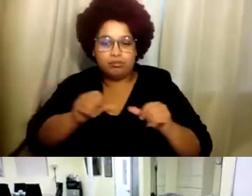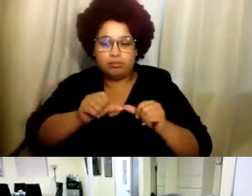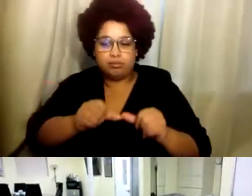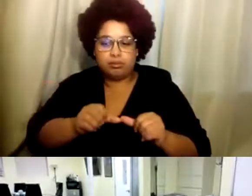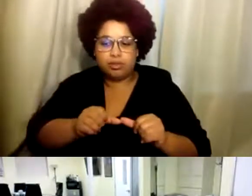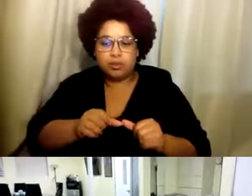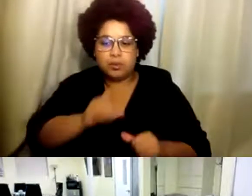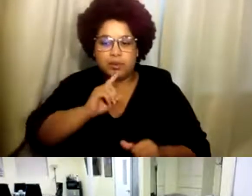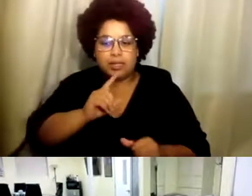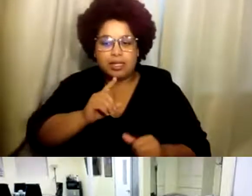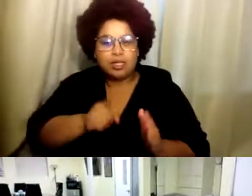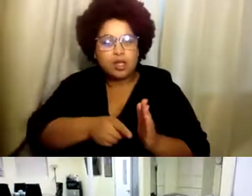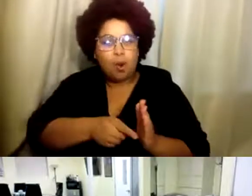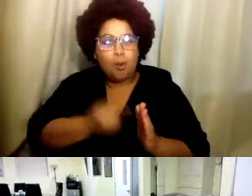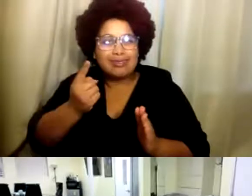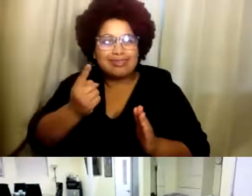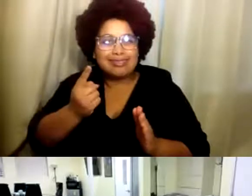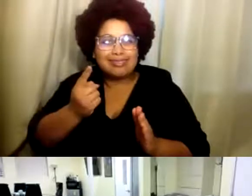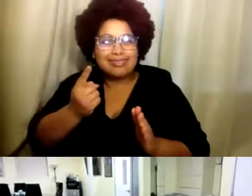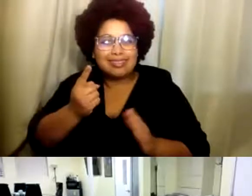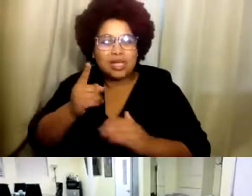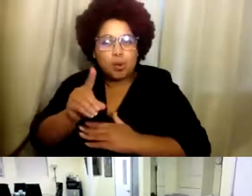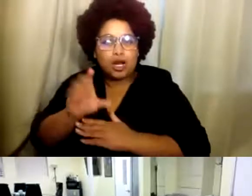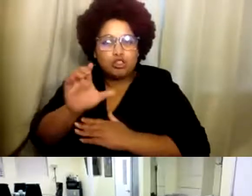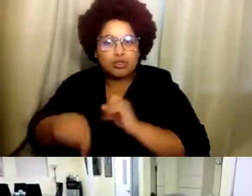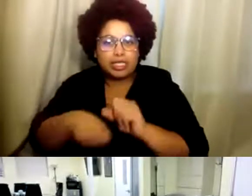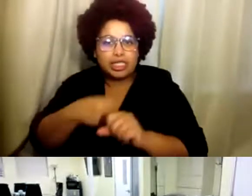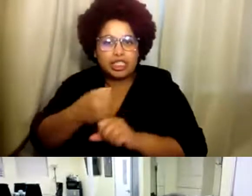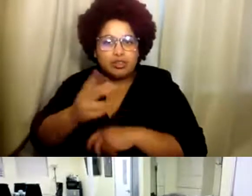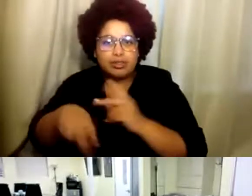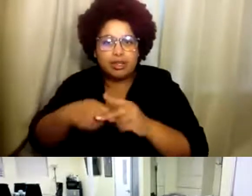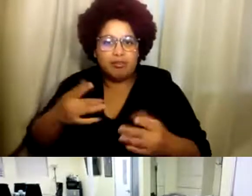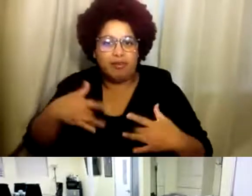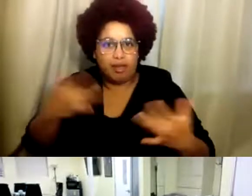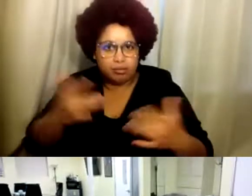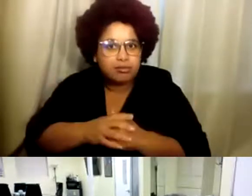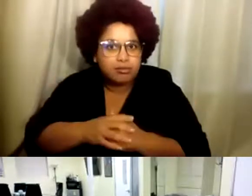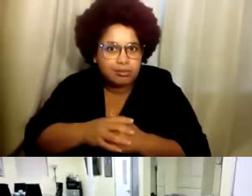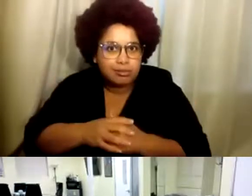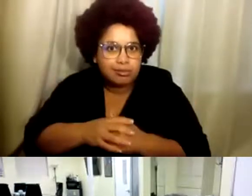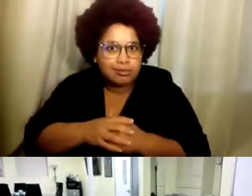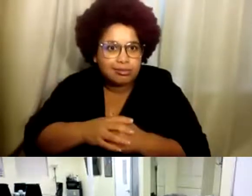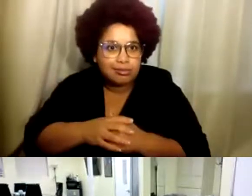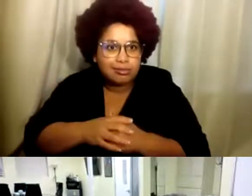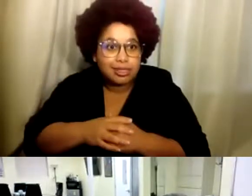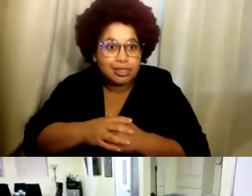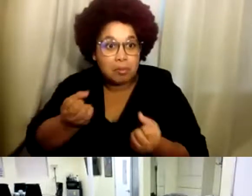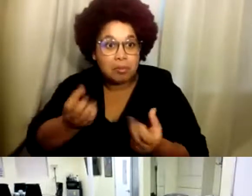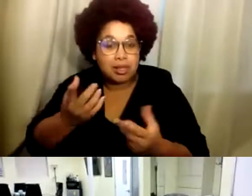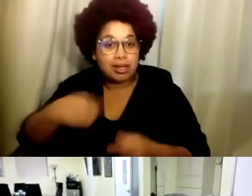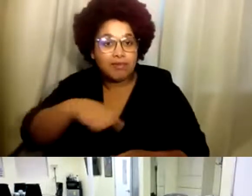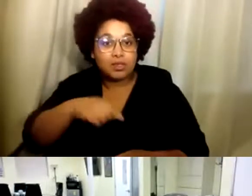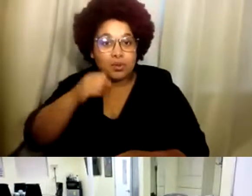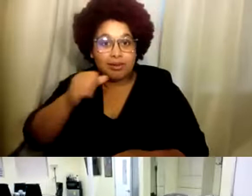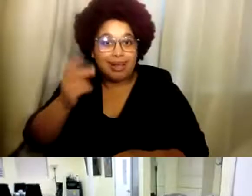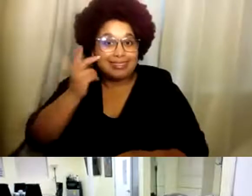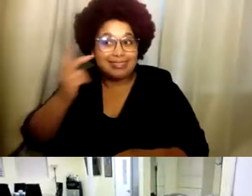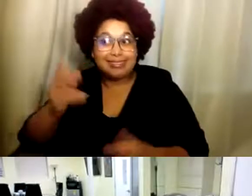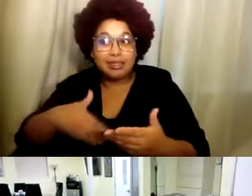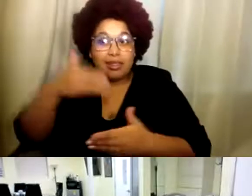a once in 100-year event. So many of us on this call will not see the next one,